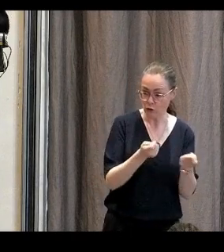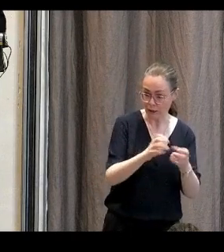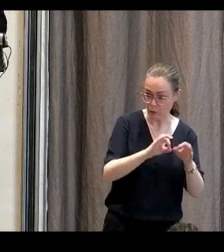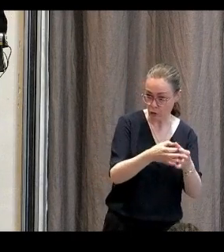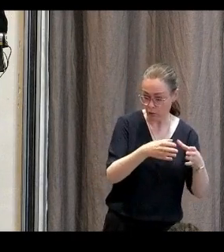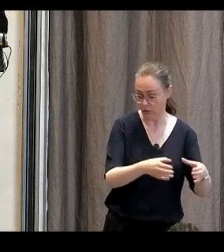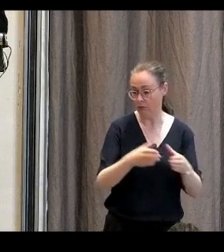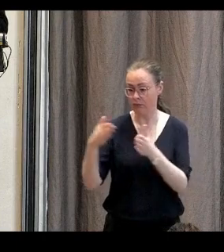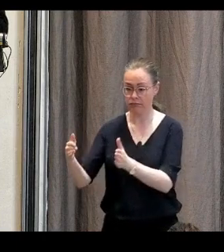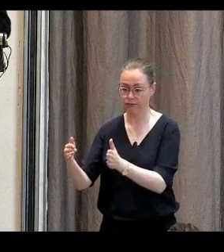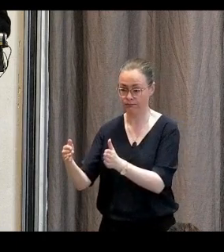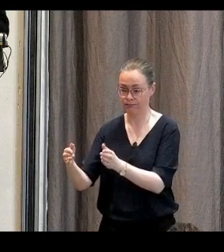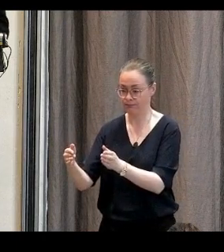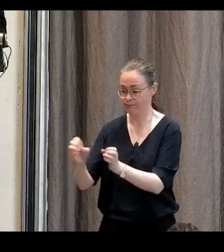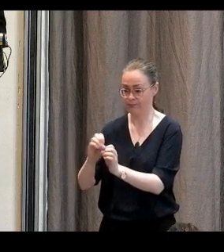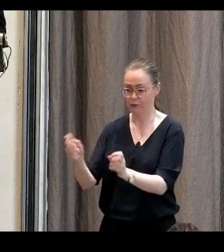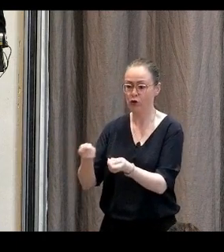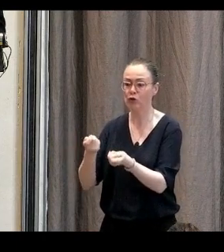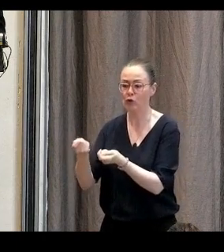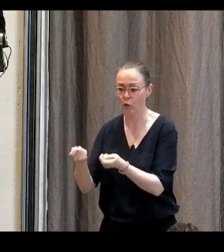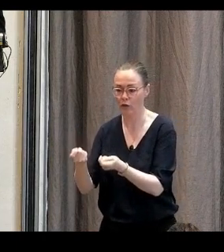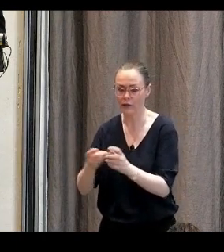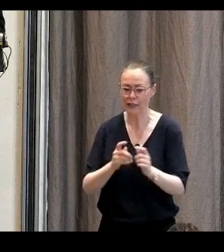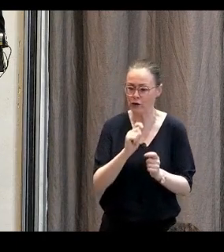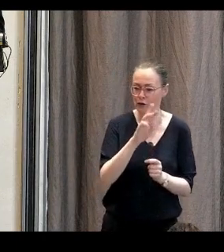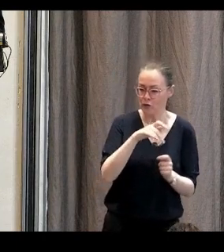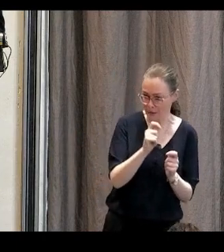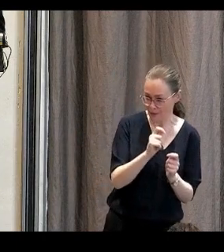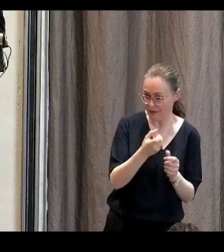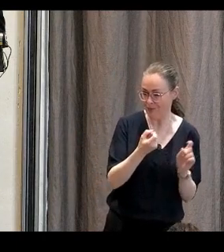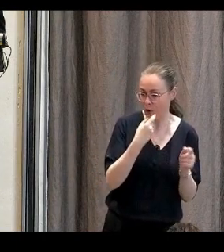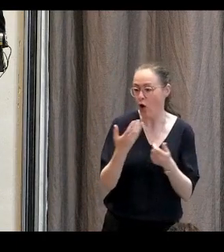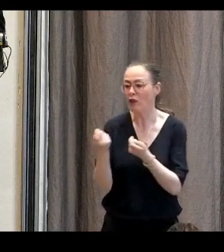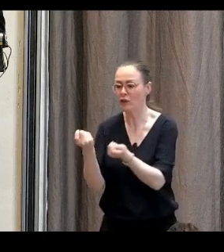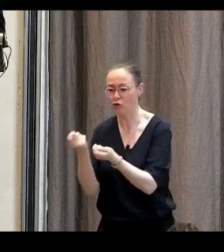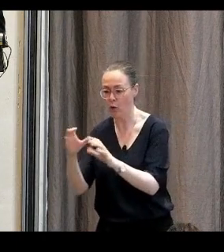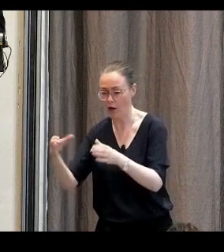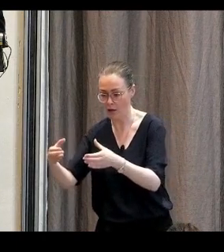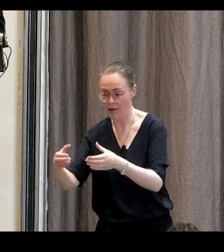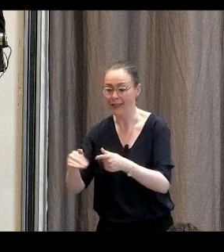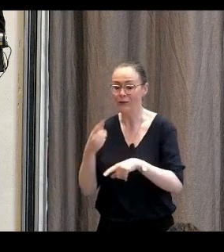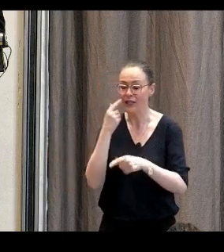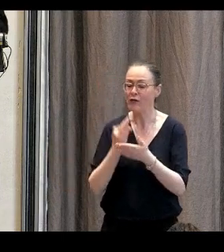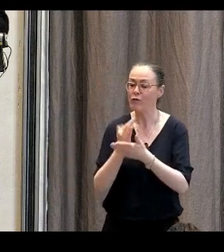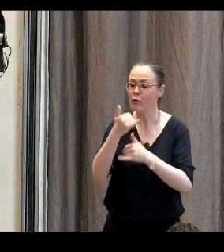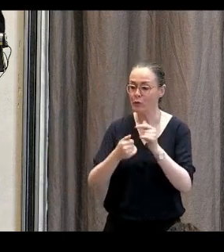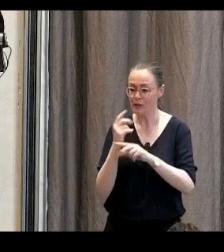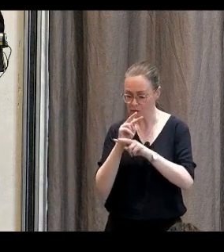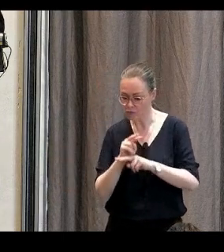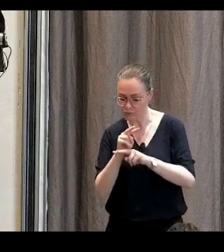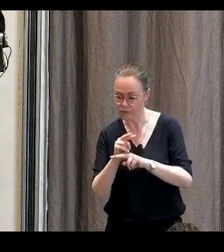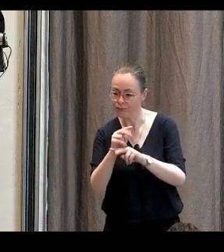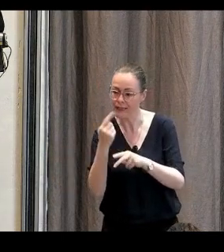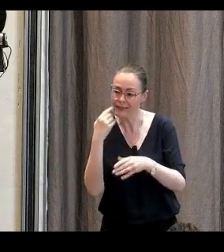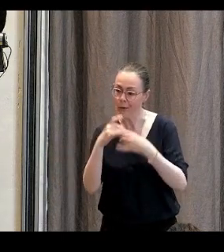group or whether you join the control group. And then we can follow people up for a few years and then see